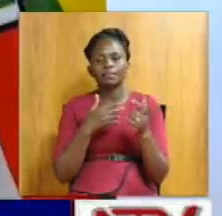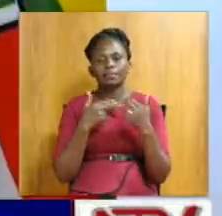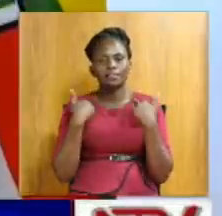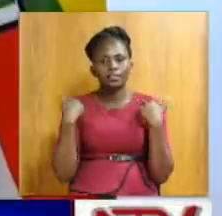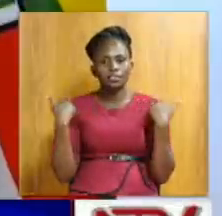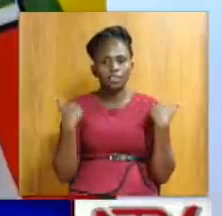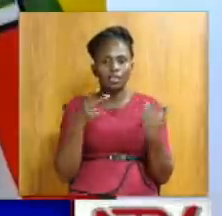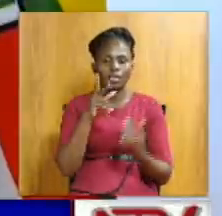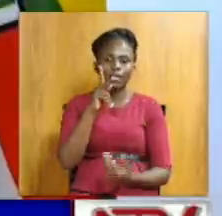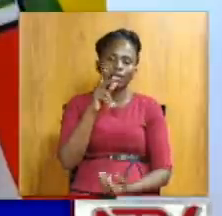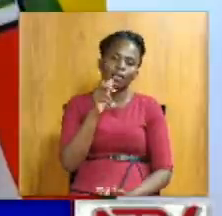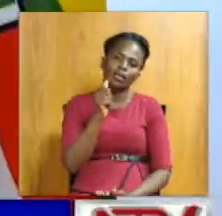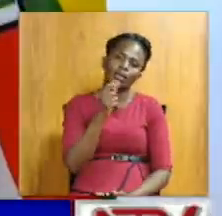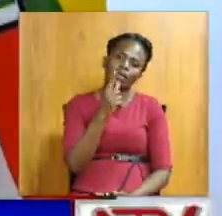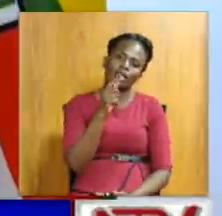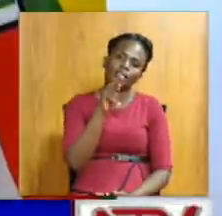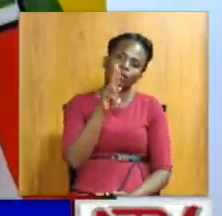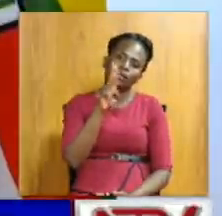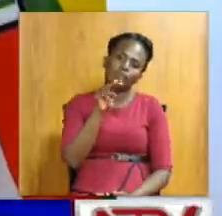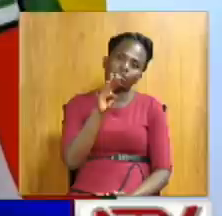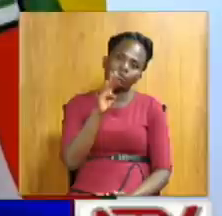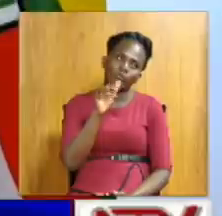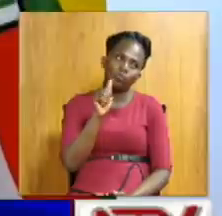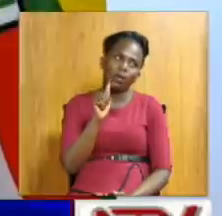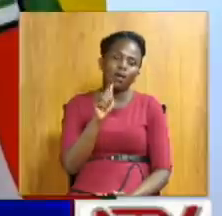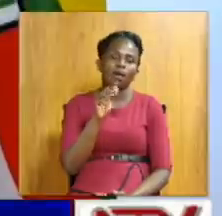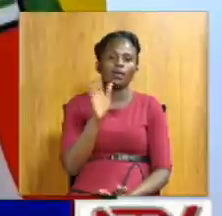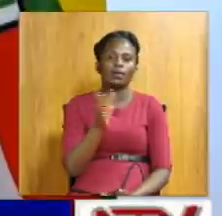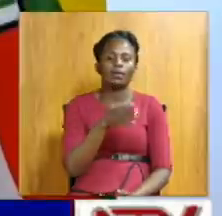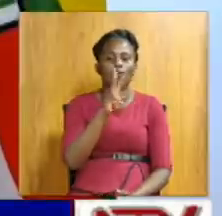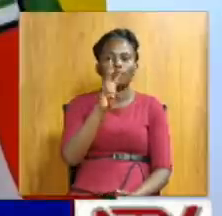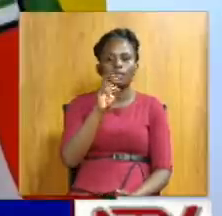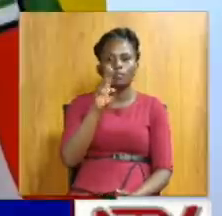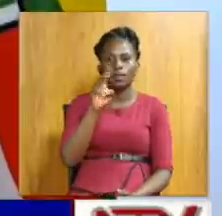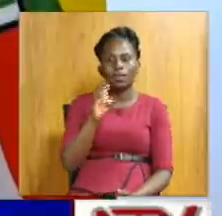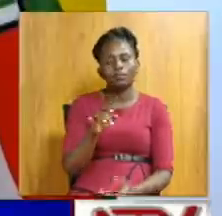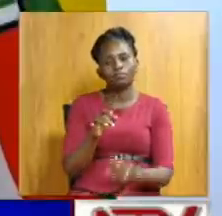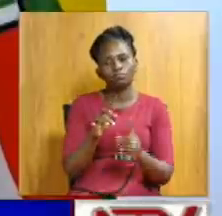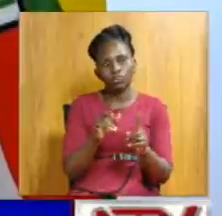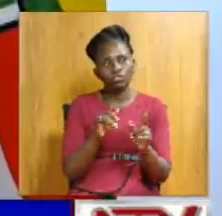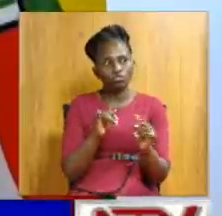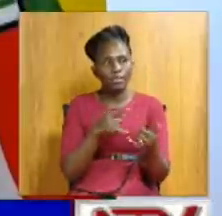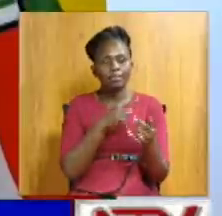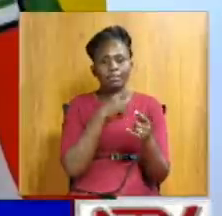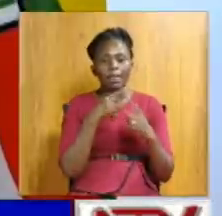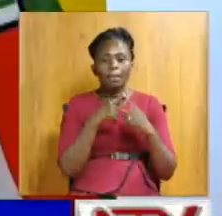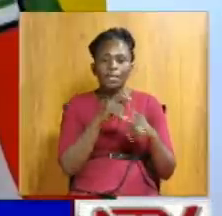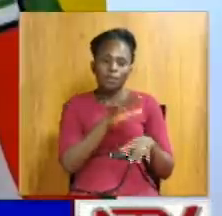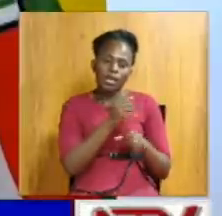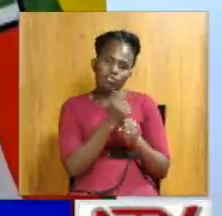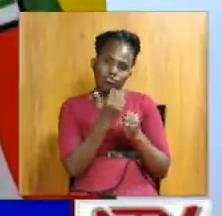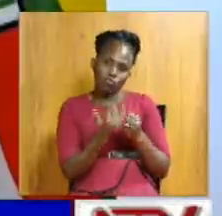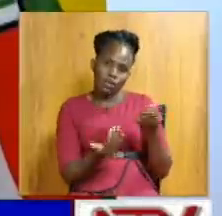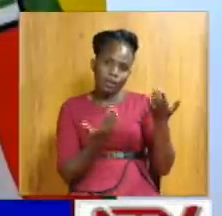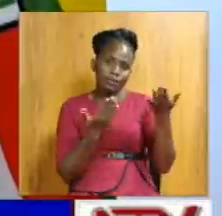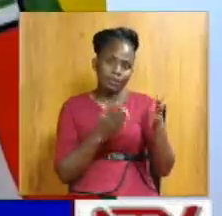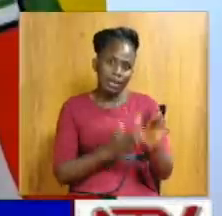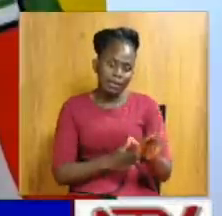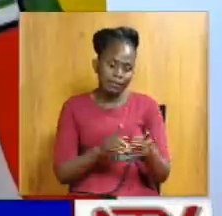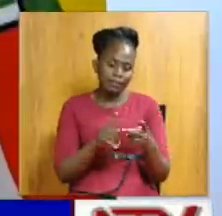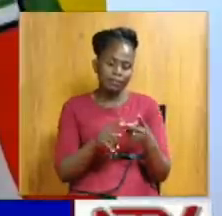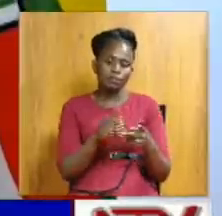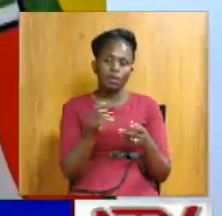Katumba survived, but his daughter and driver were killed. This was the